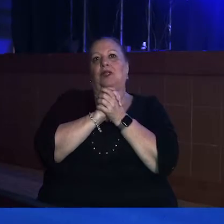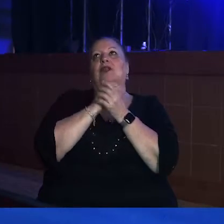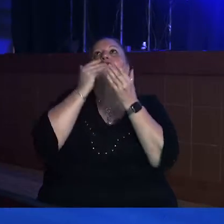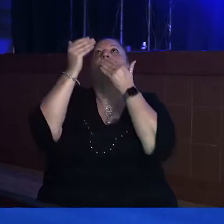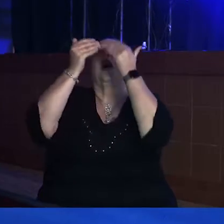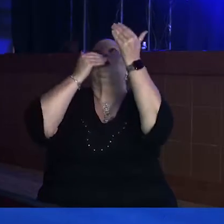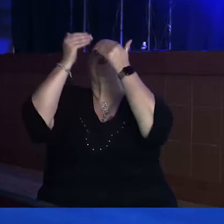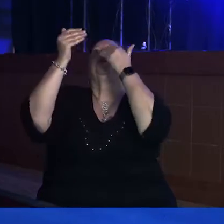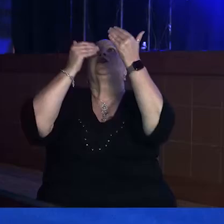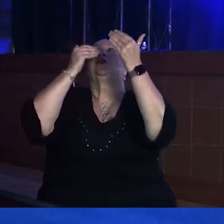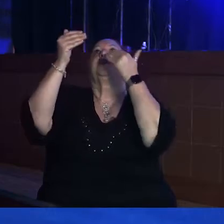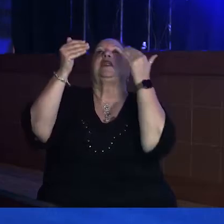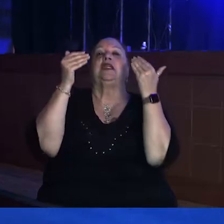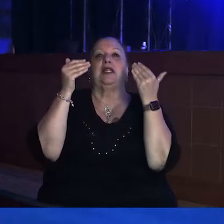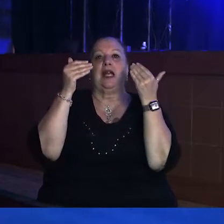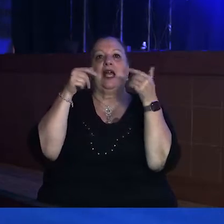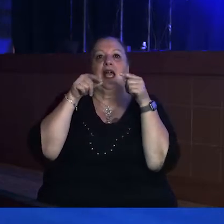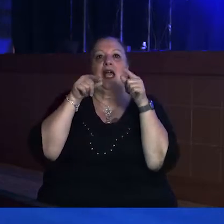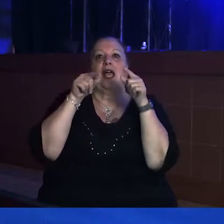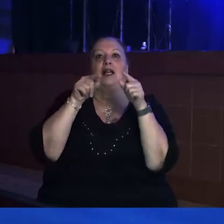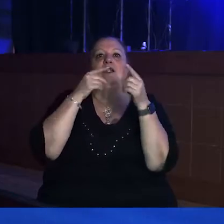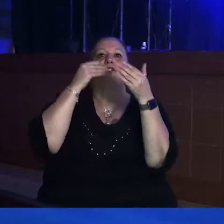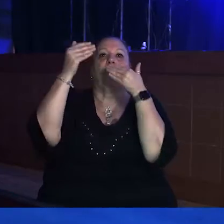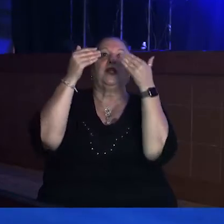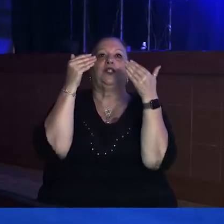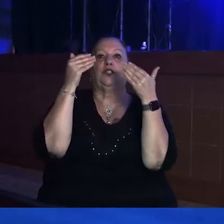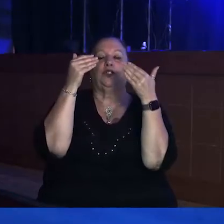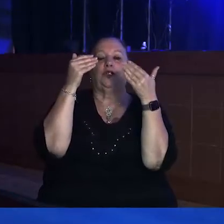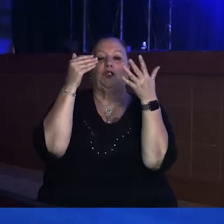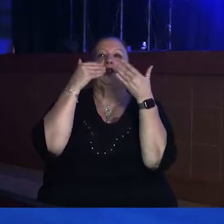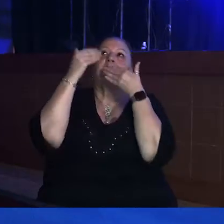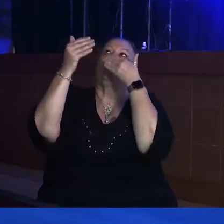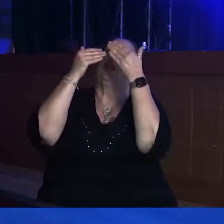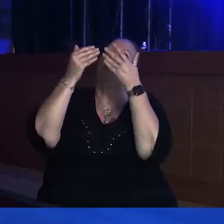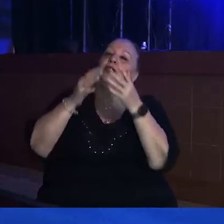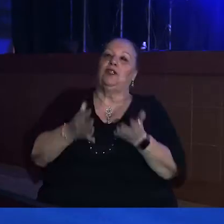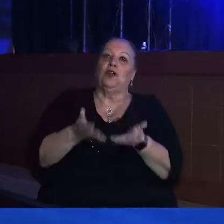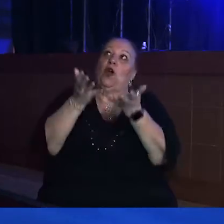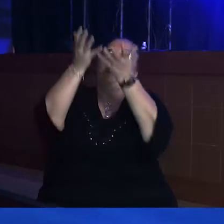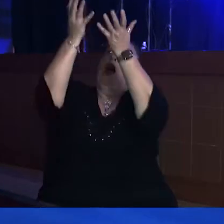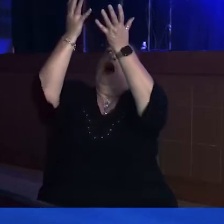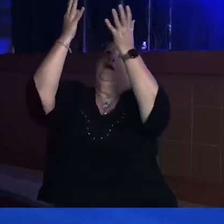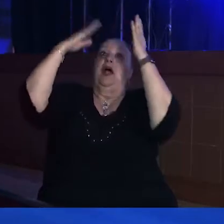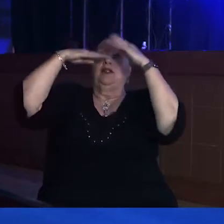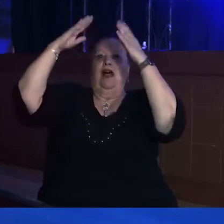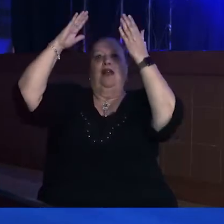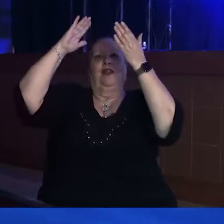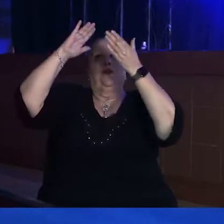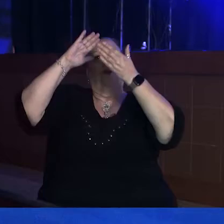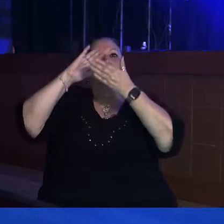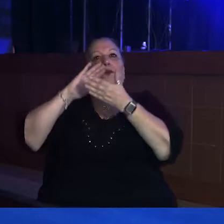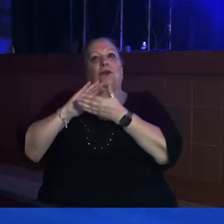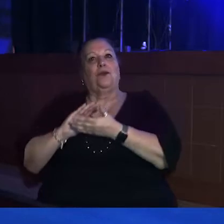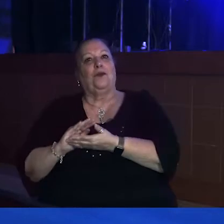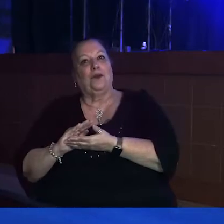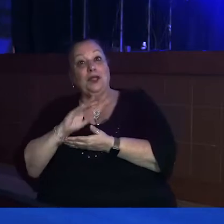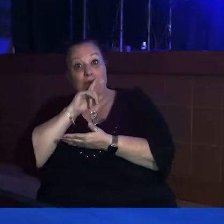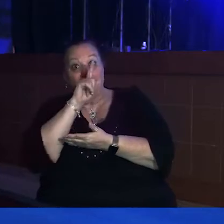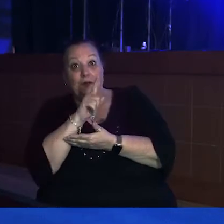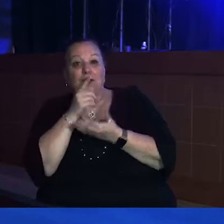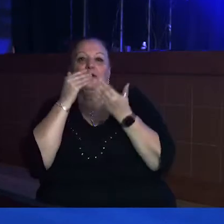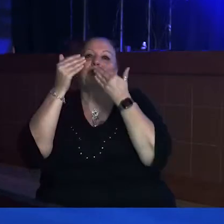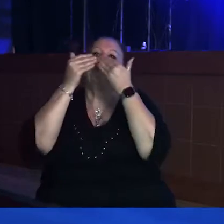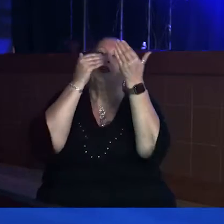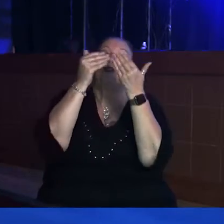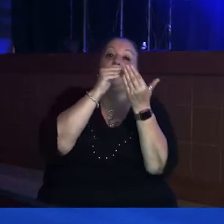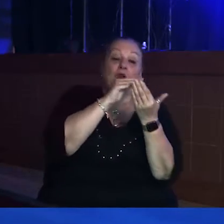thanksgiving, as gratitude, thanksgiving goes up, anxiety goes down. It's just truth. And gratitude turns what we have